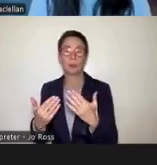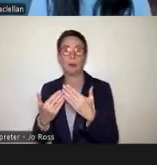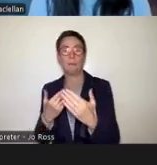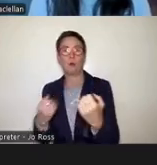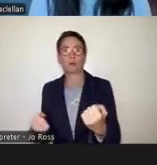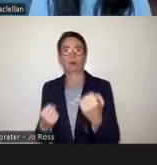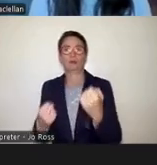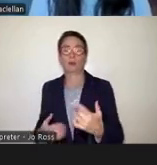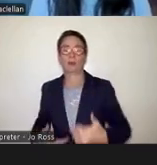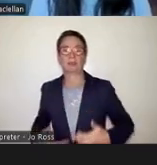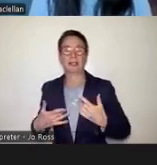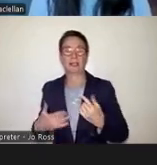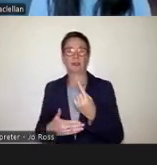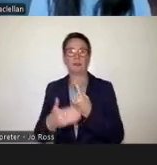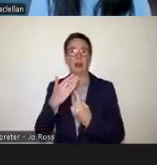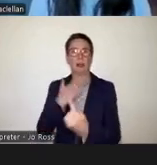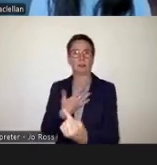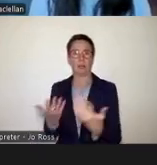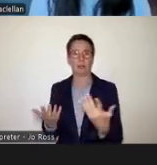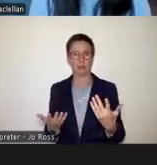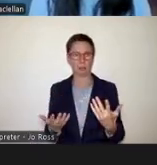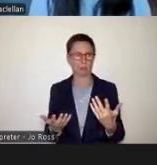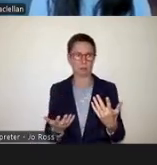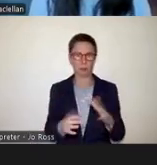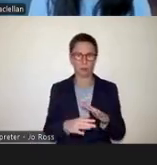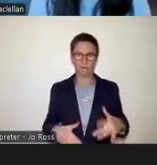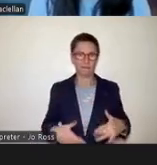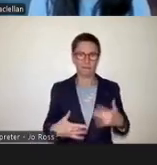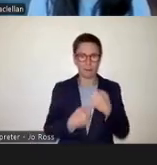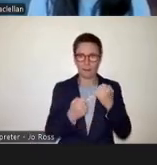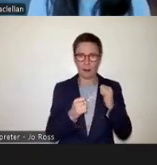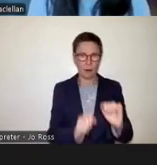and a lower sense of belonging. So families